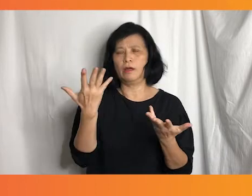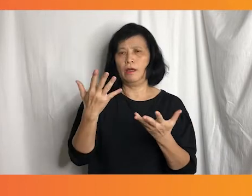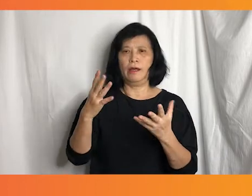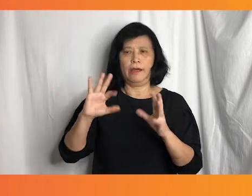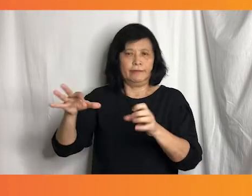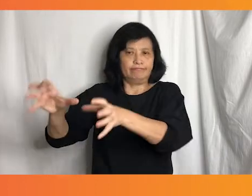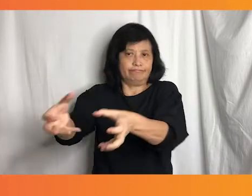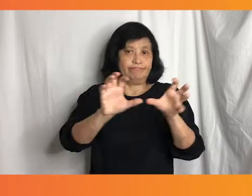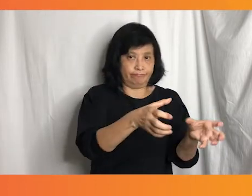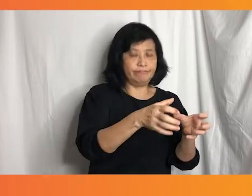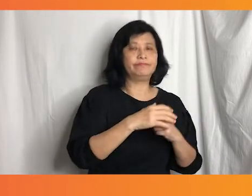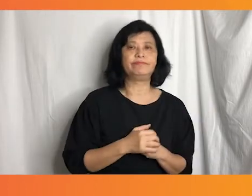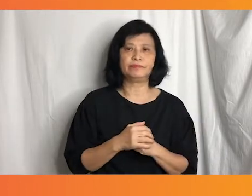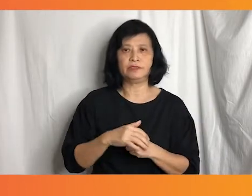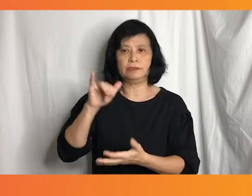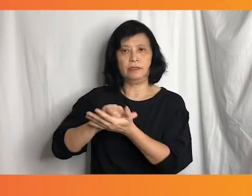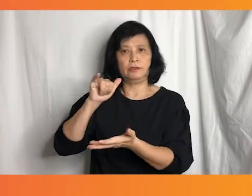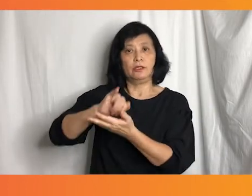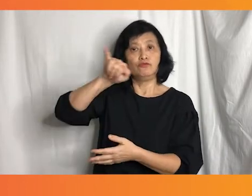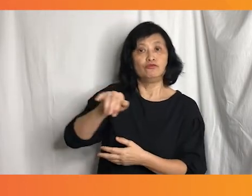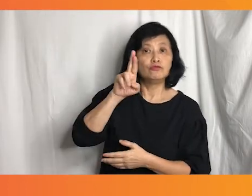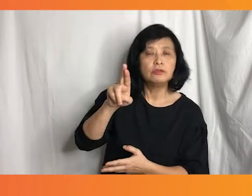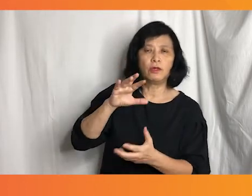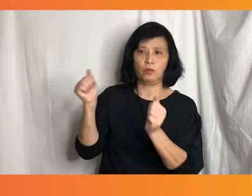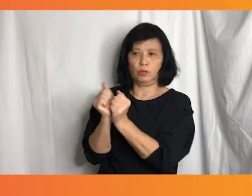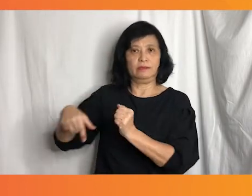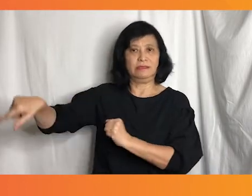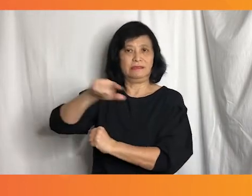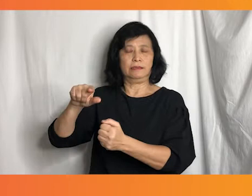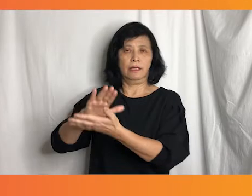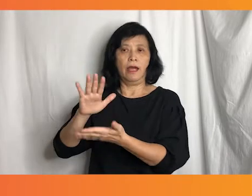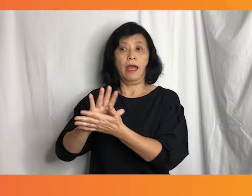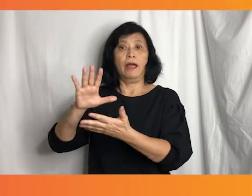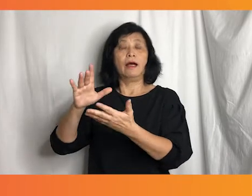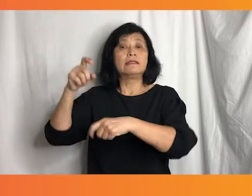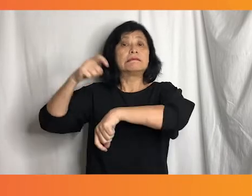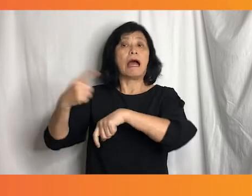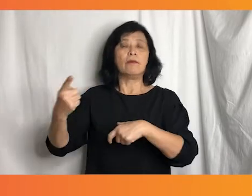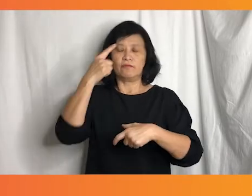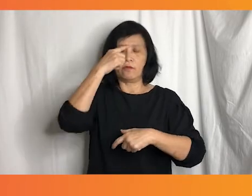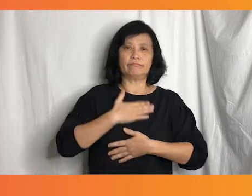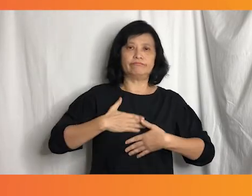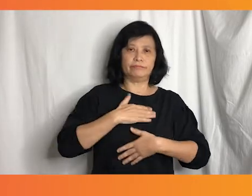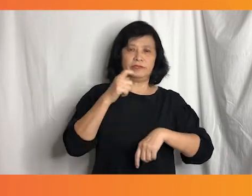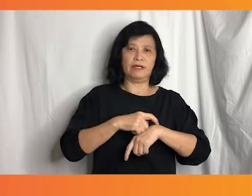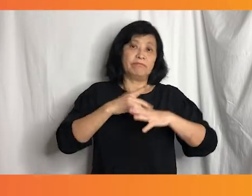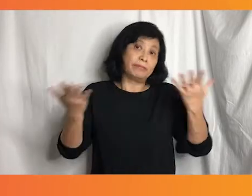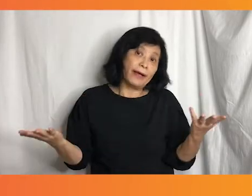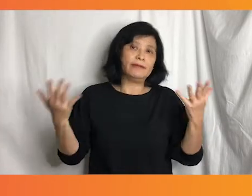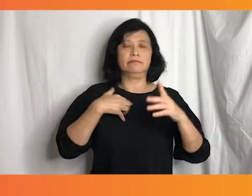our cohort mates, okay? With their juniors, with their cohort mates, and during recreation playtime. So last year,